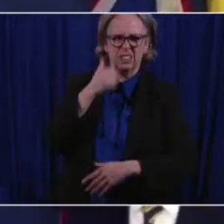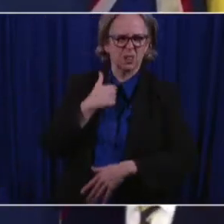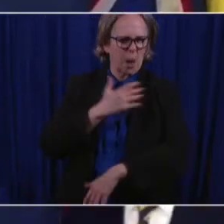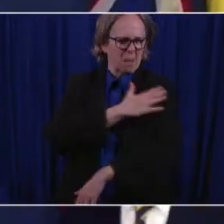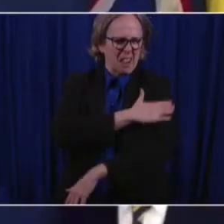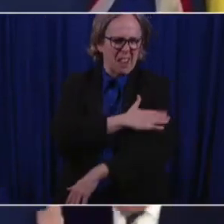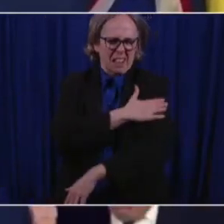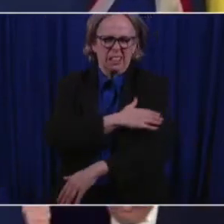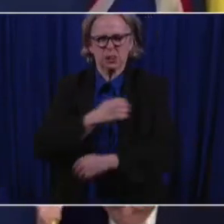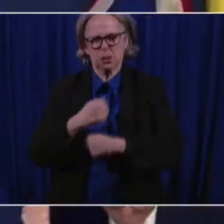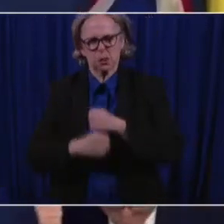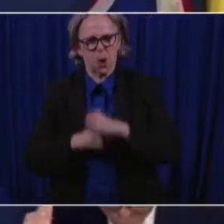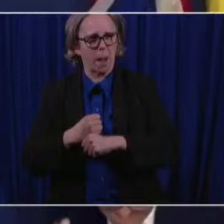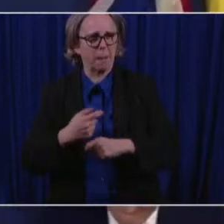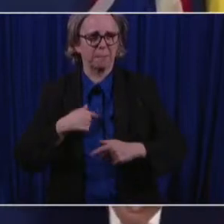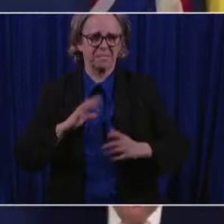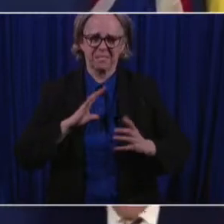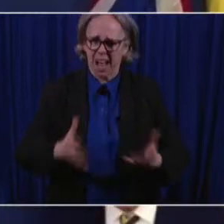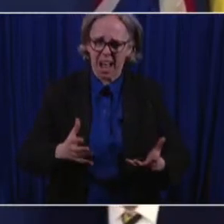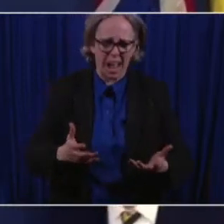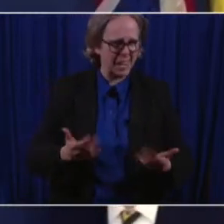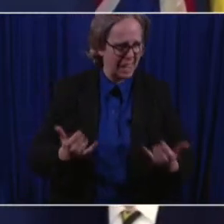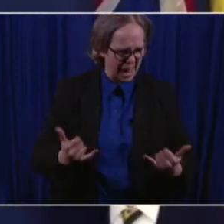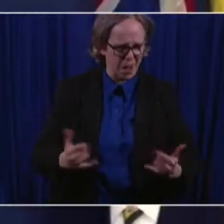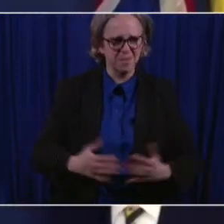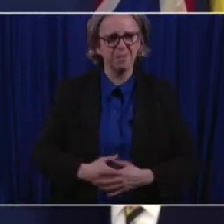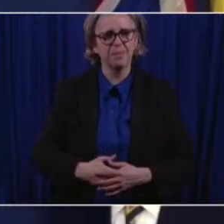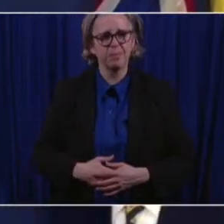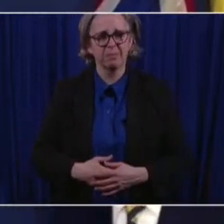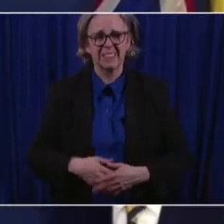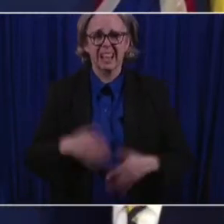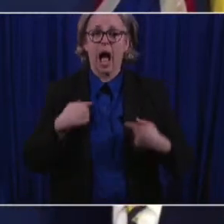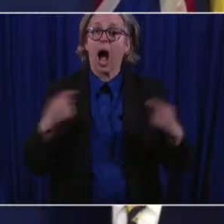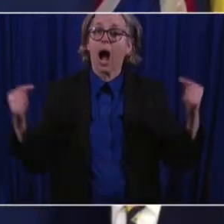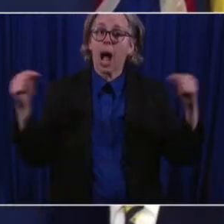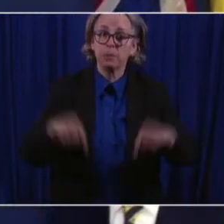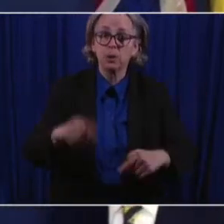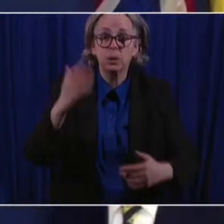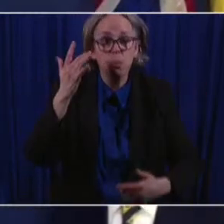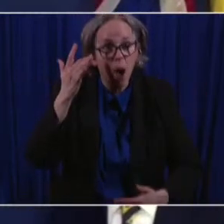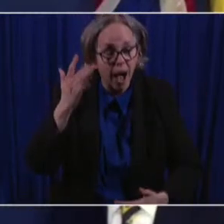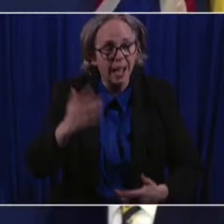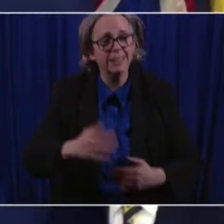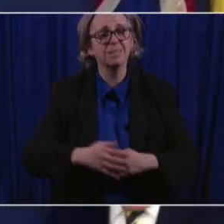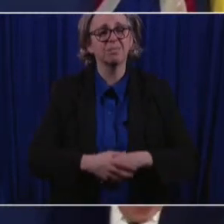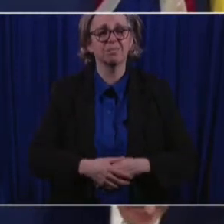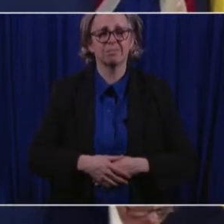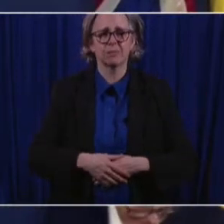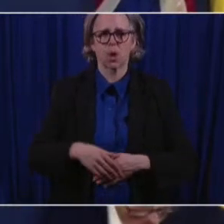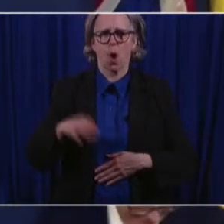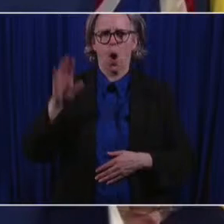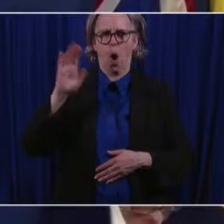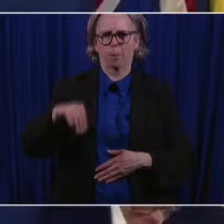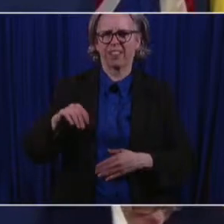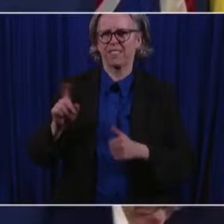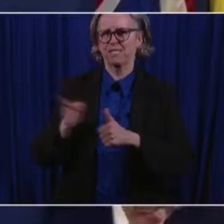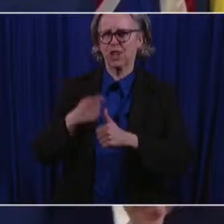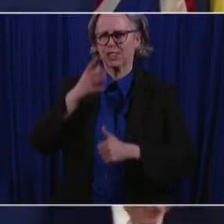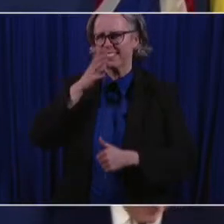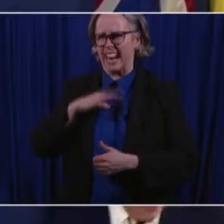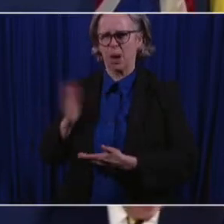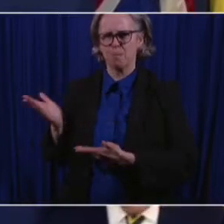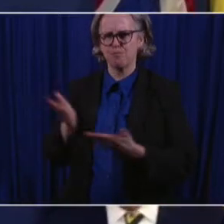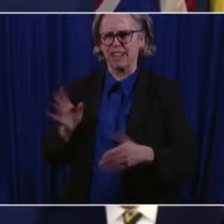that, we're doing well. I came here especially because I was hoping the First Lady would bring her chocolate Buckeyes, and I see that she